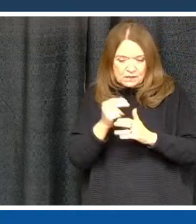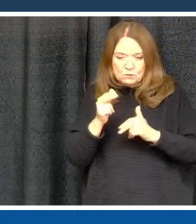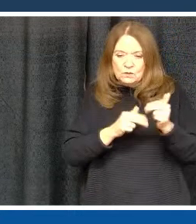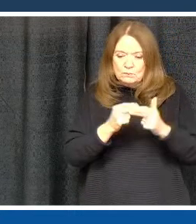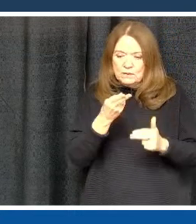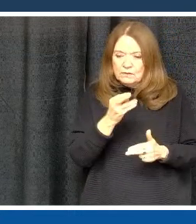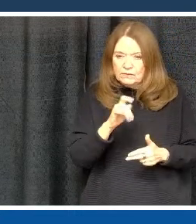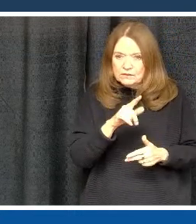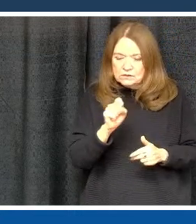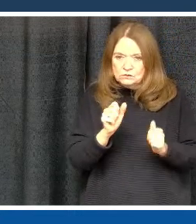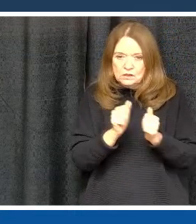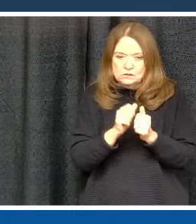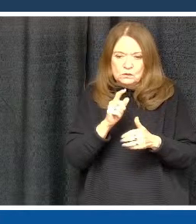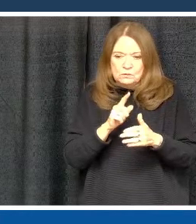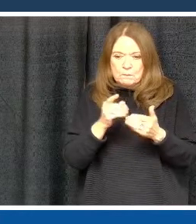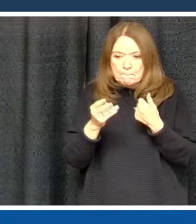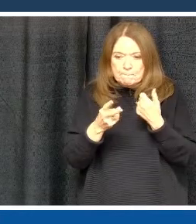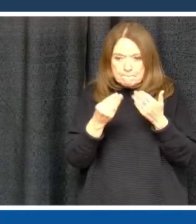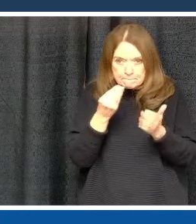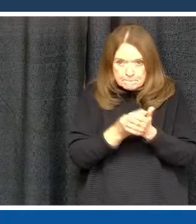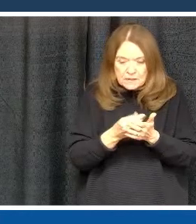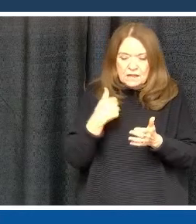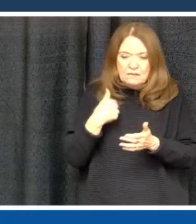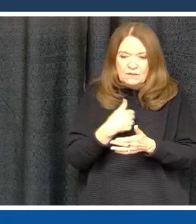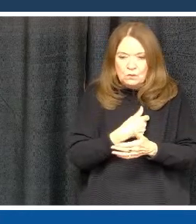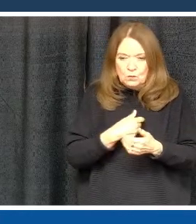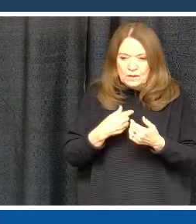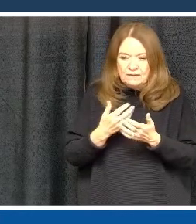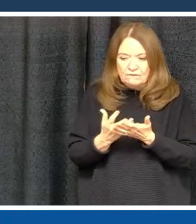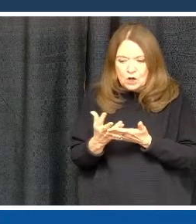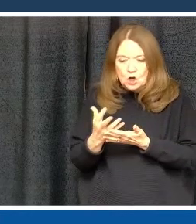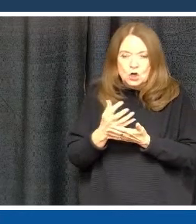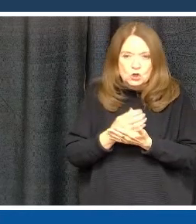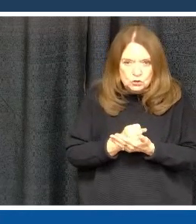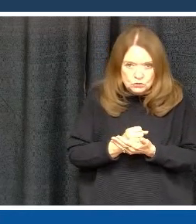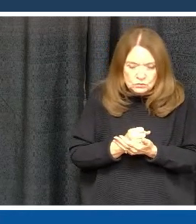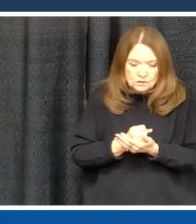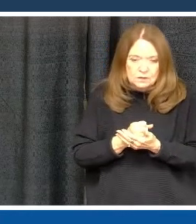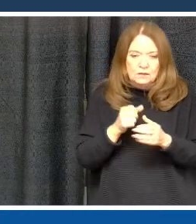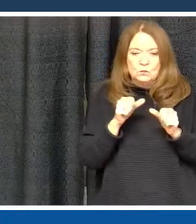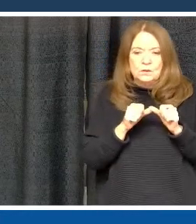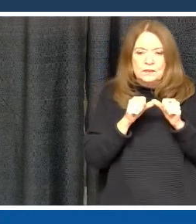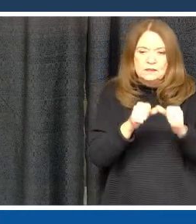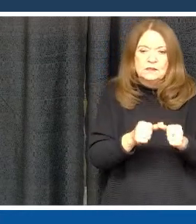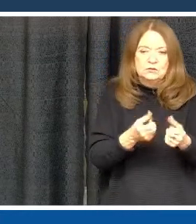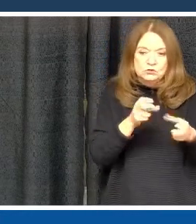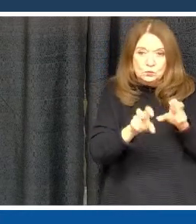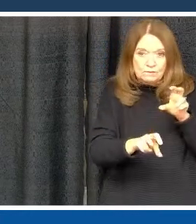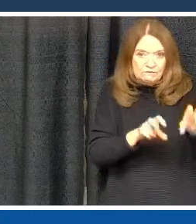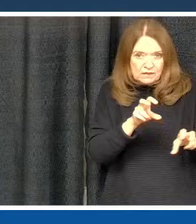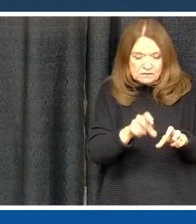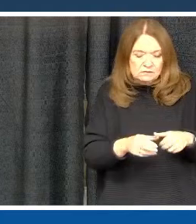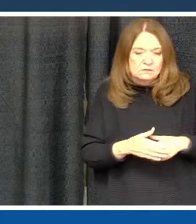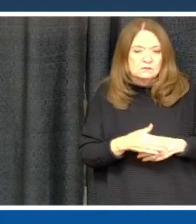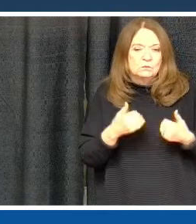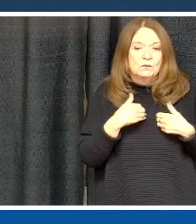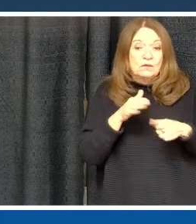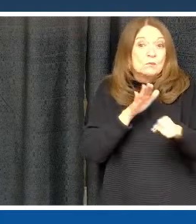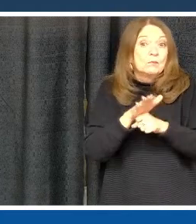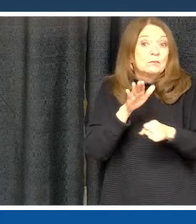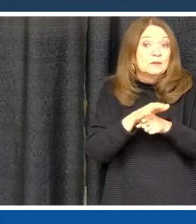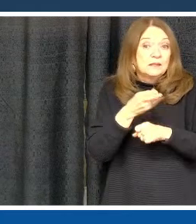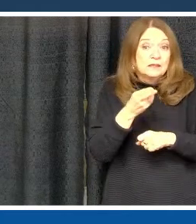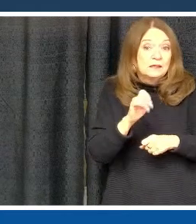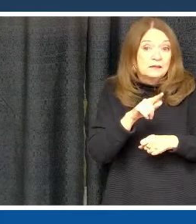with equity, with money that we've earned from other businesses, and we continue to invest in these markets. We have tons of hotels here now. We are the